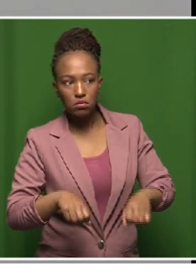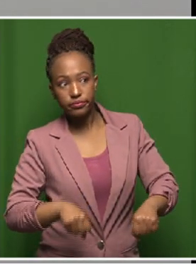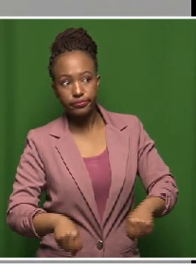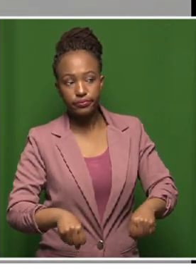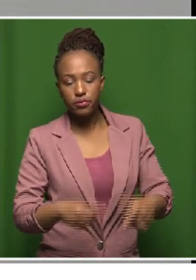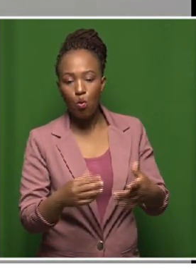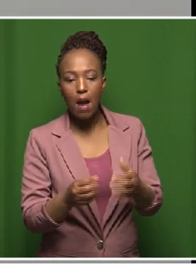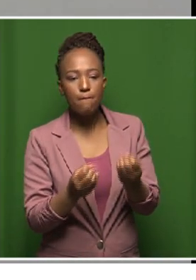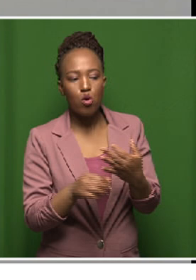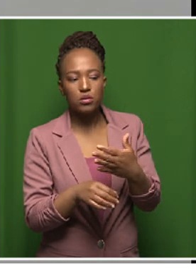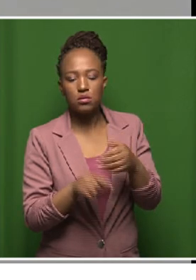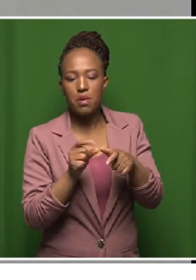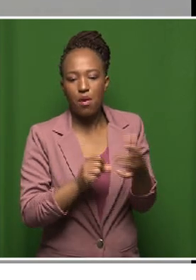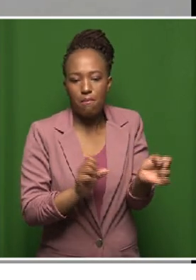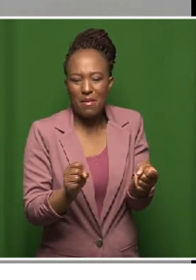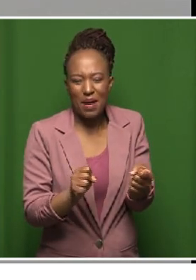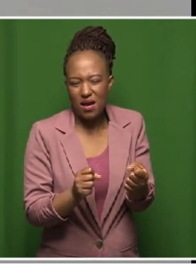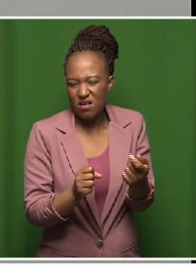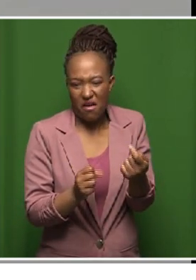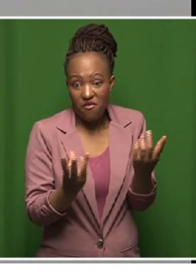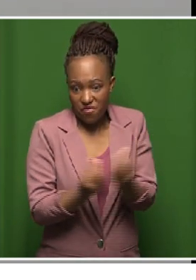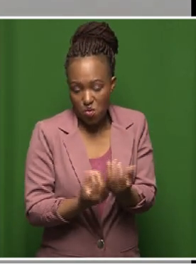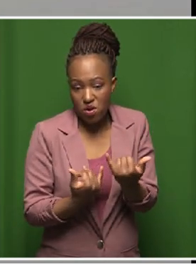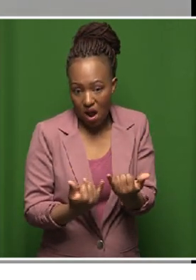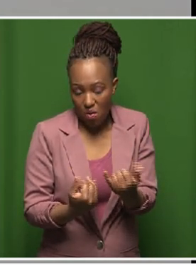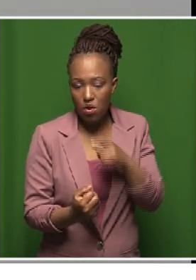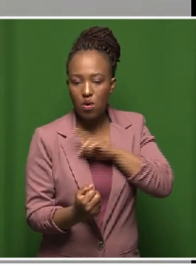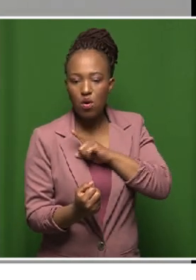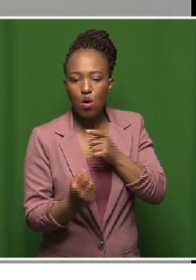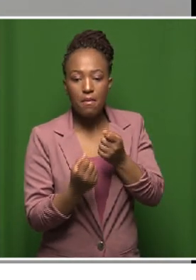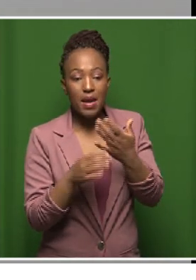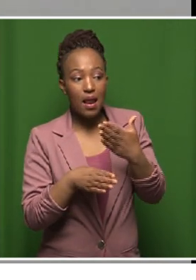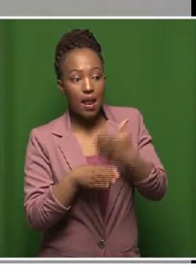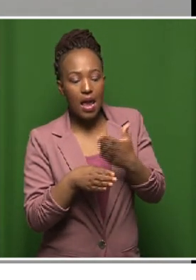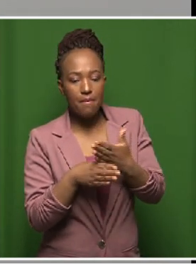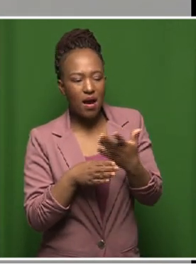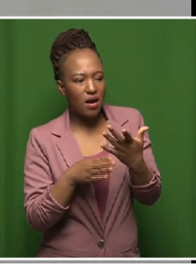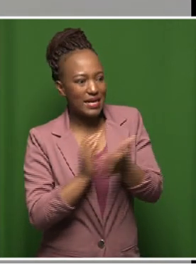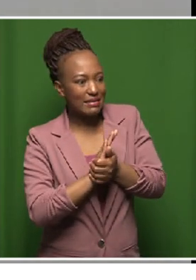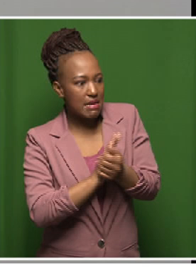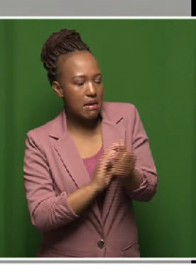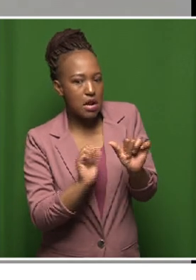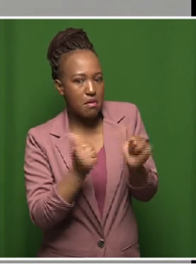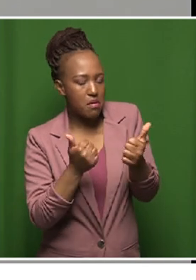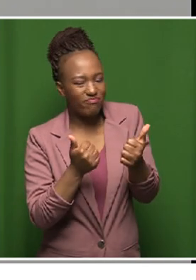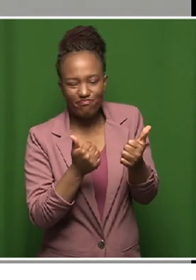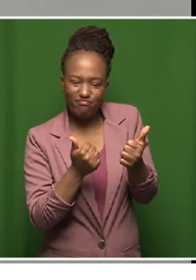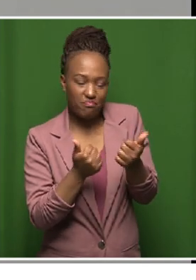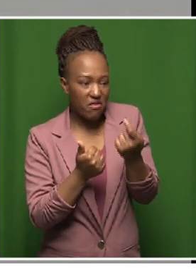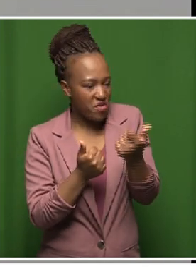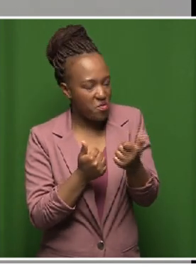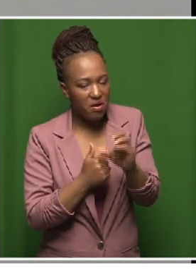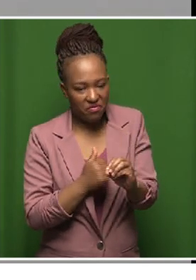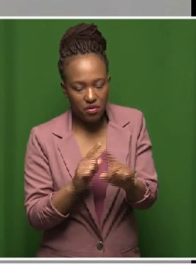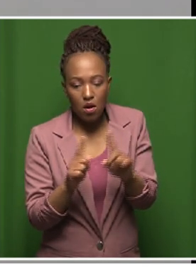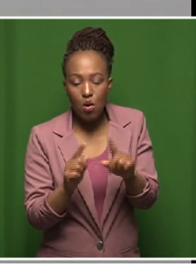Another trend that is very important for us to understand is that our labor force in South Africa is not very skilled. And very, very importantly, and the most important